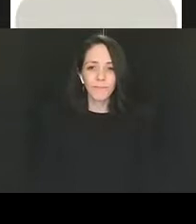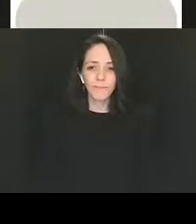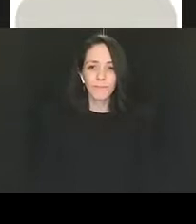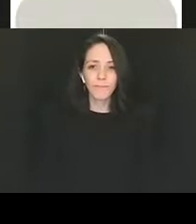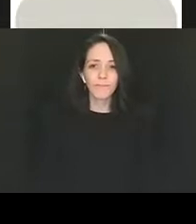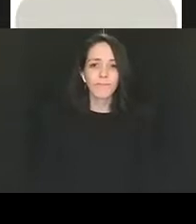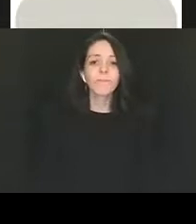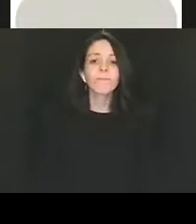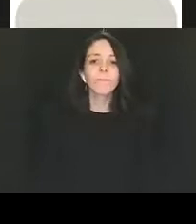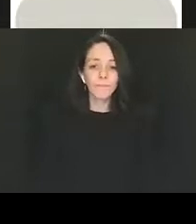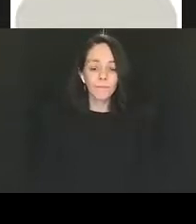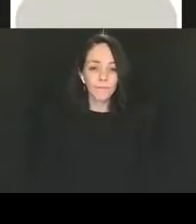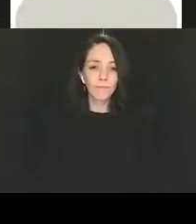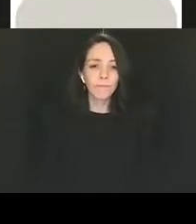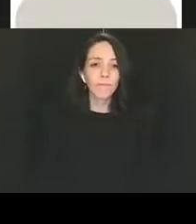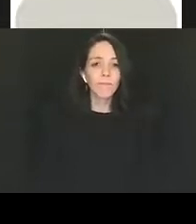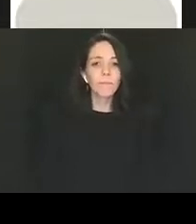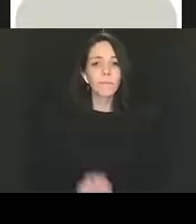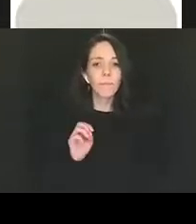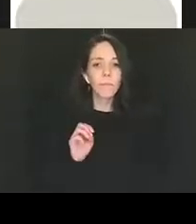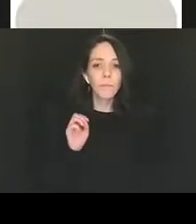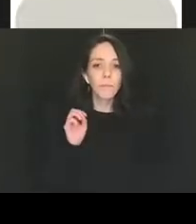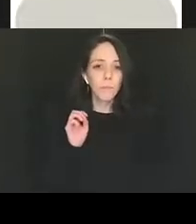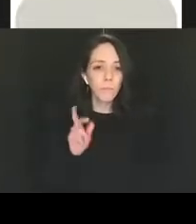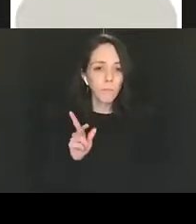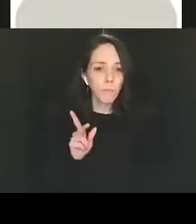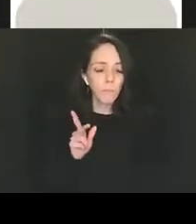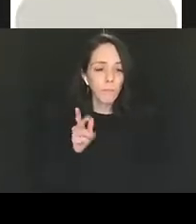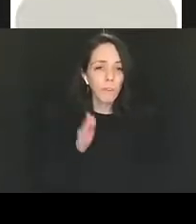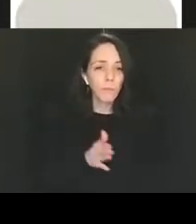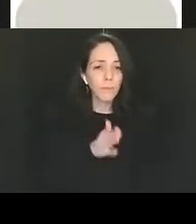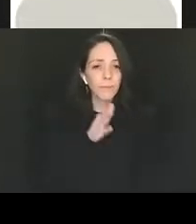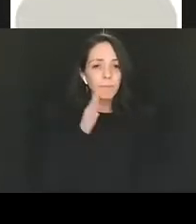All right. I think we had